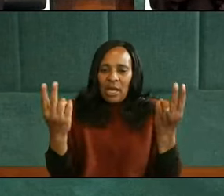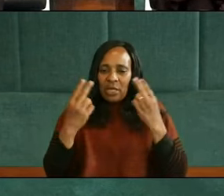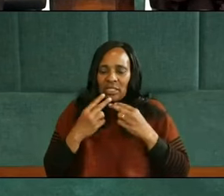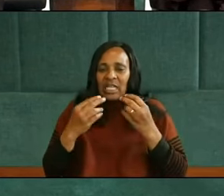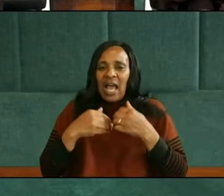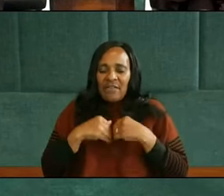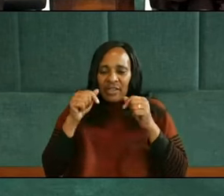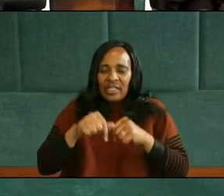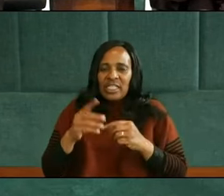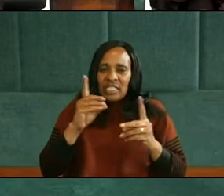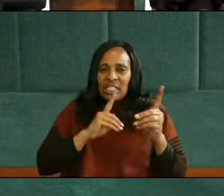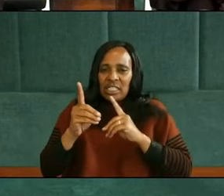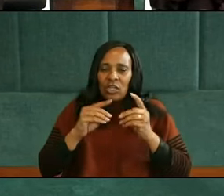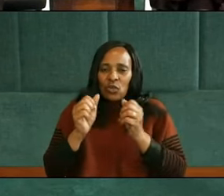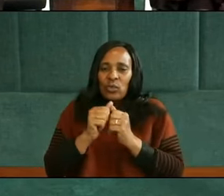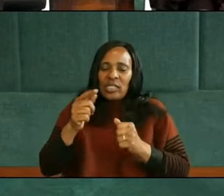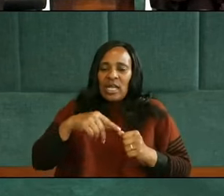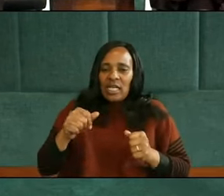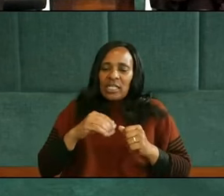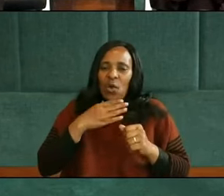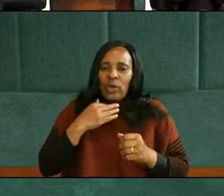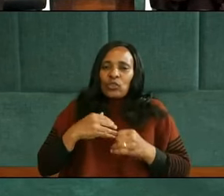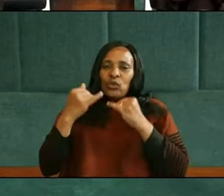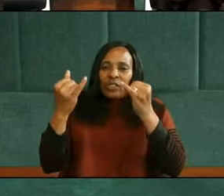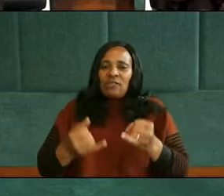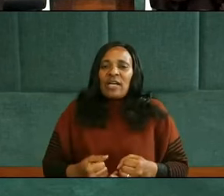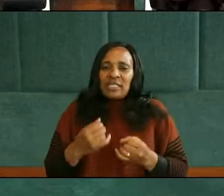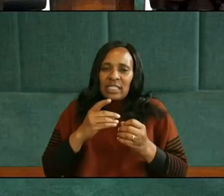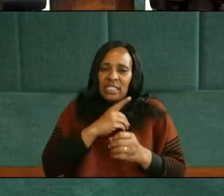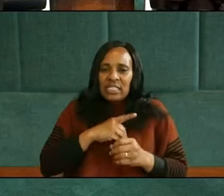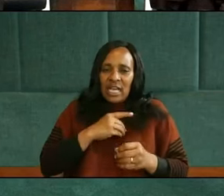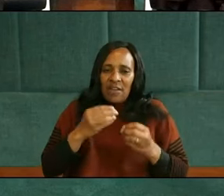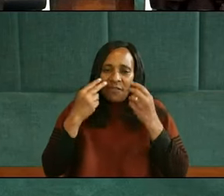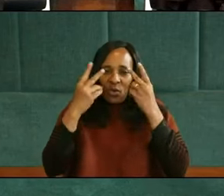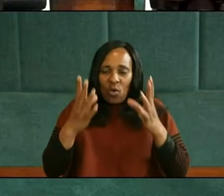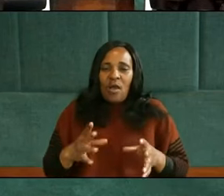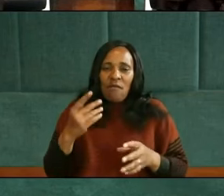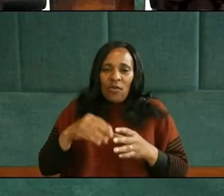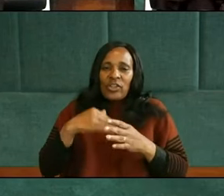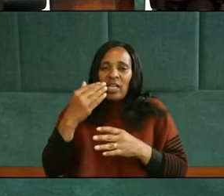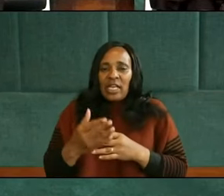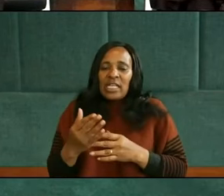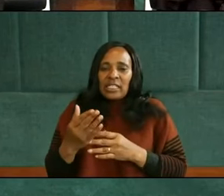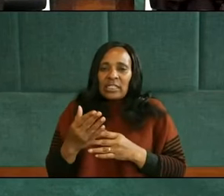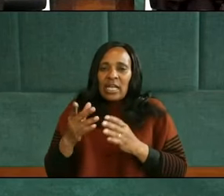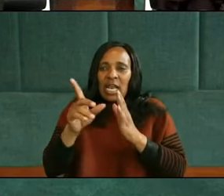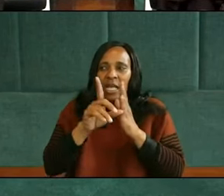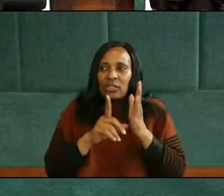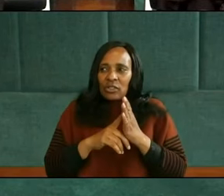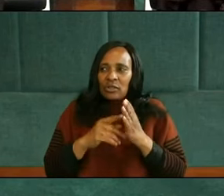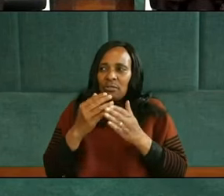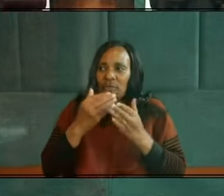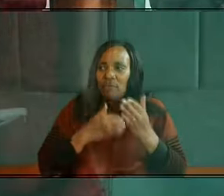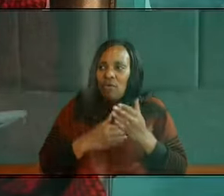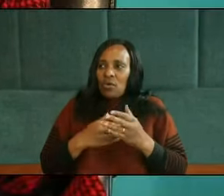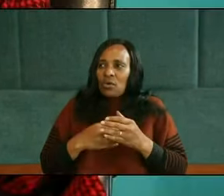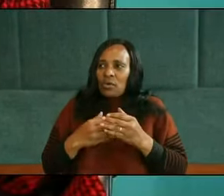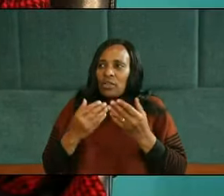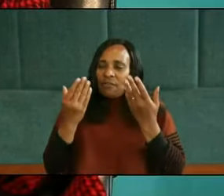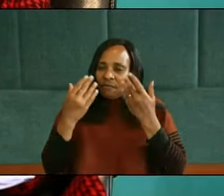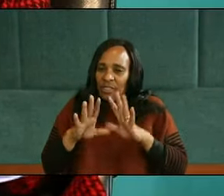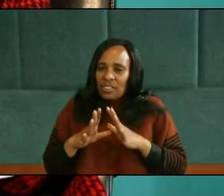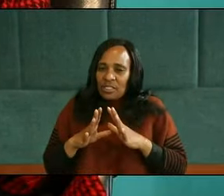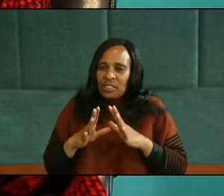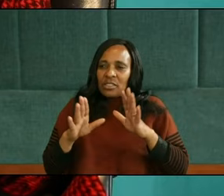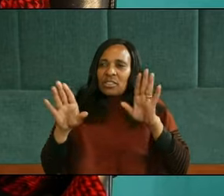this discussion with us. And I'd like to invite you, dear viewer, for our next lesson. So before we finish, I'd like to invite Barbara